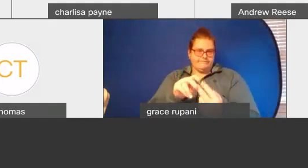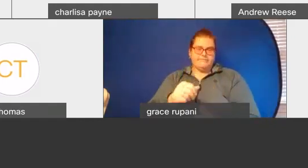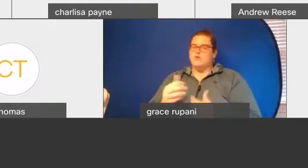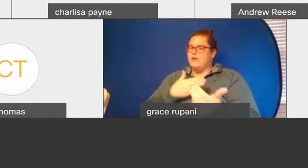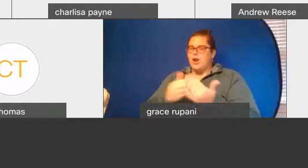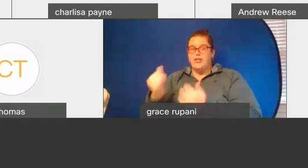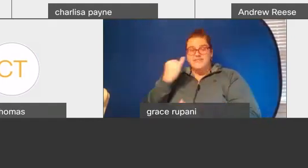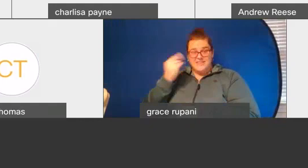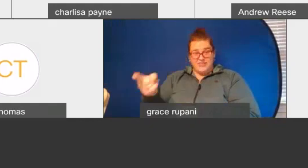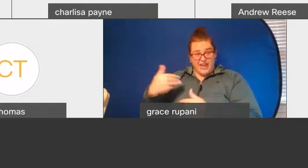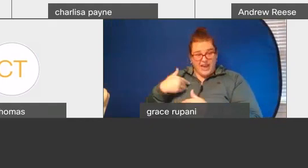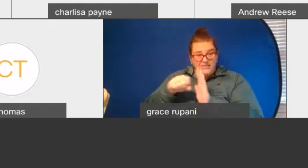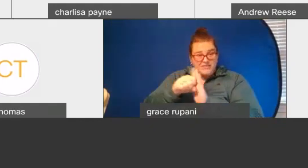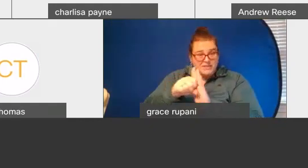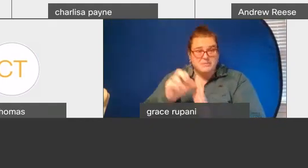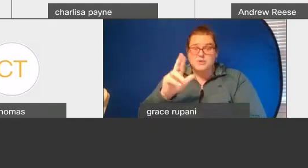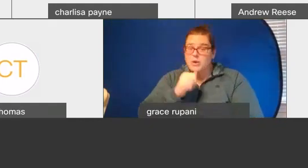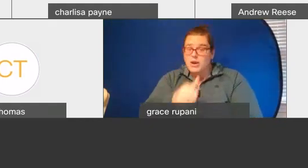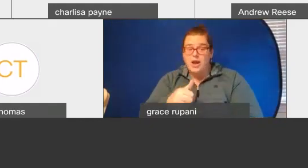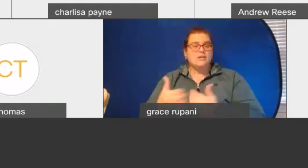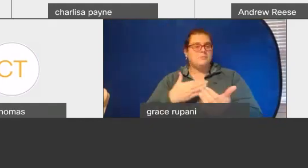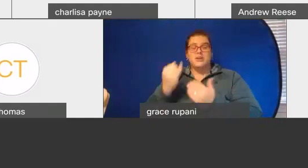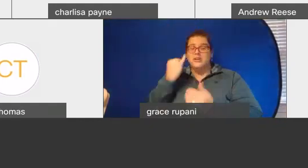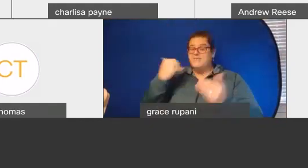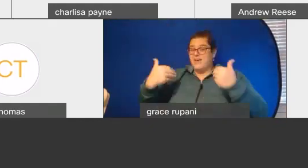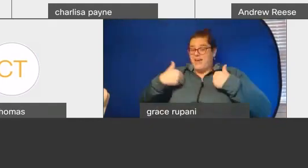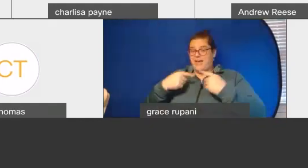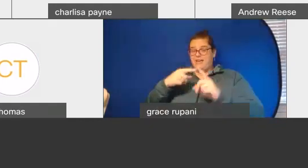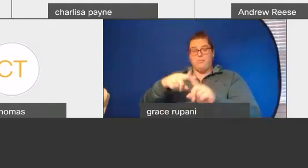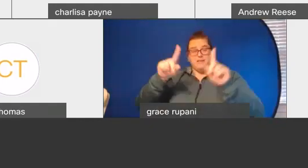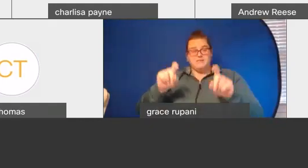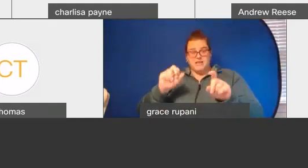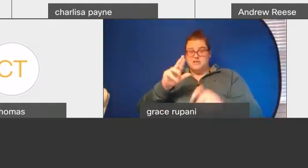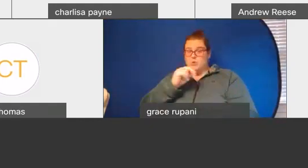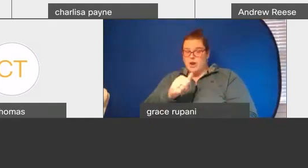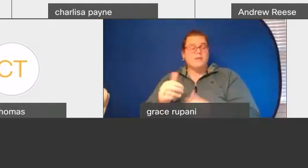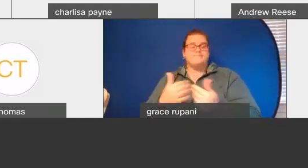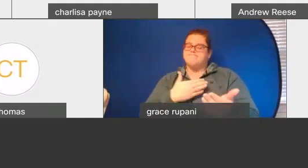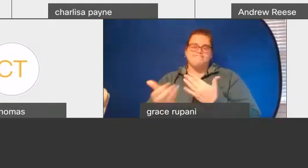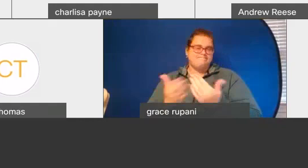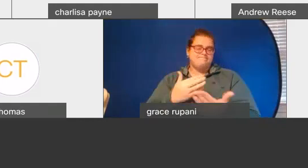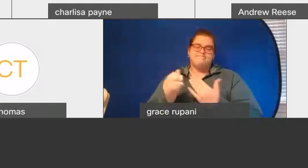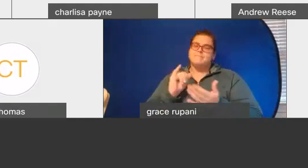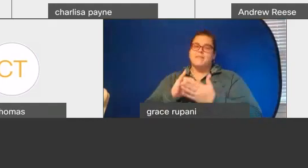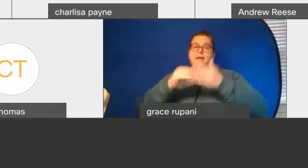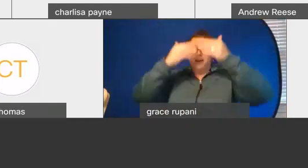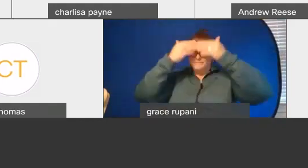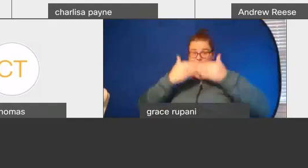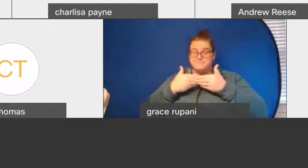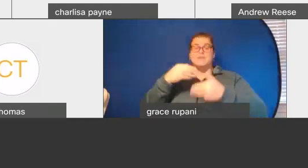asymptomaticness, regardless of whether or not they have COVID or not. That is what that PPE